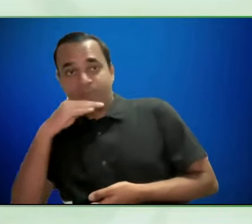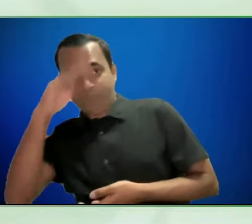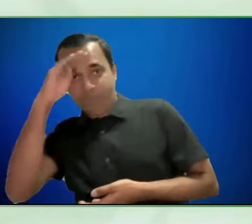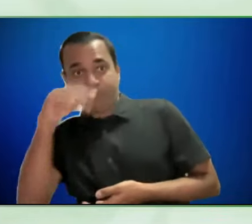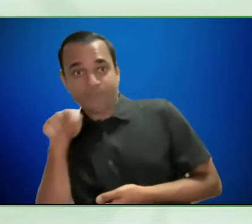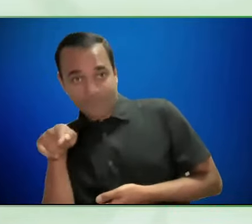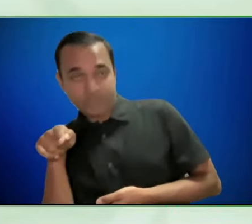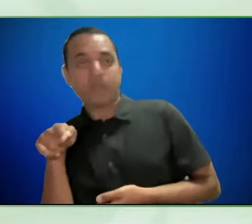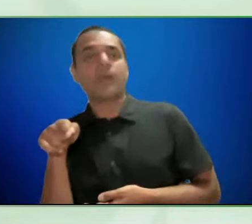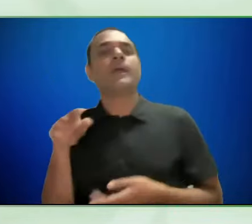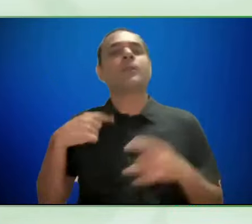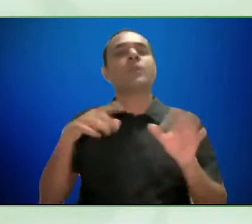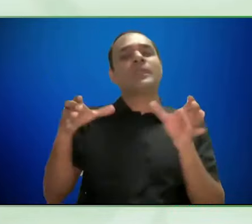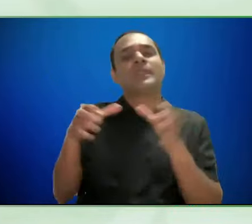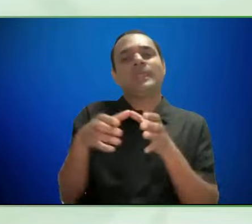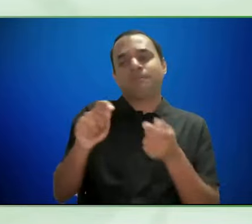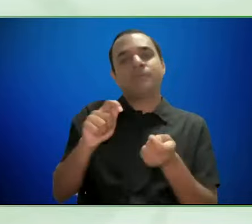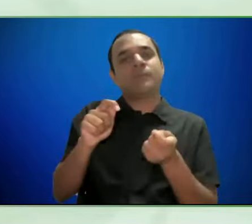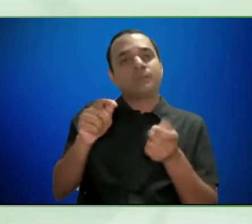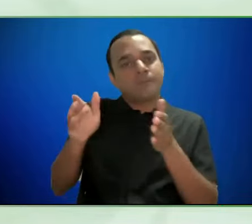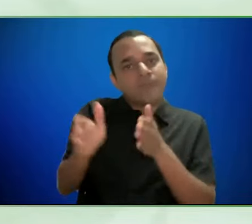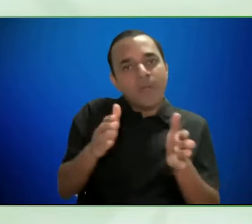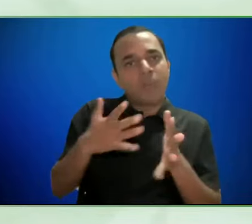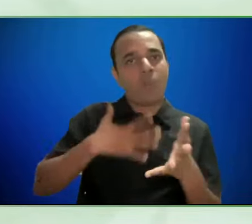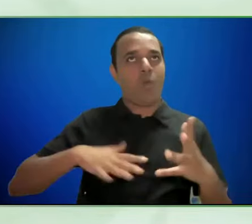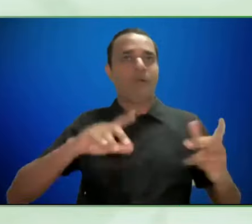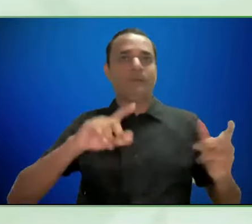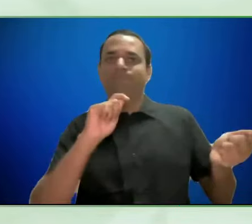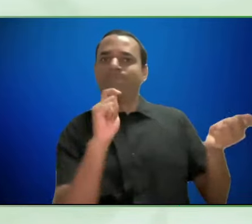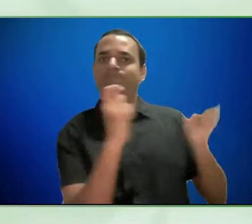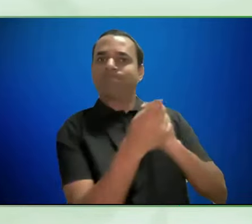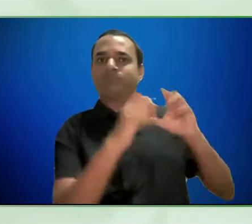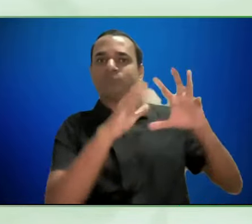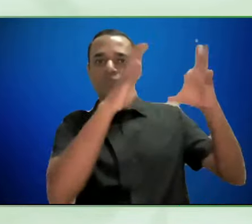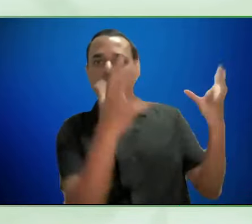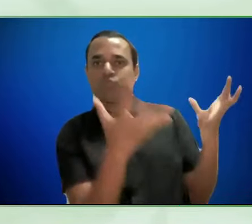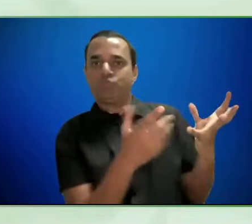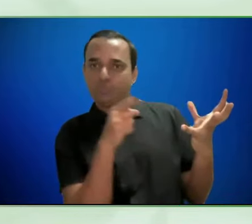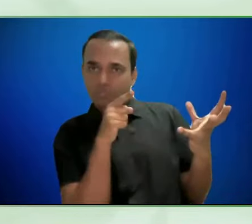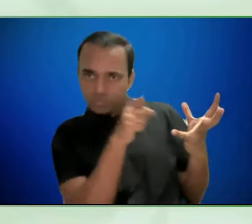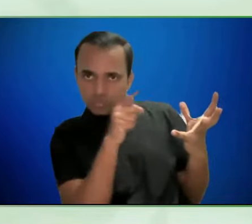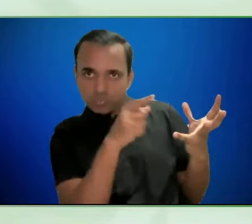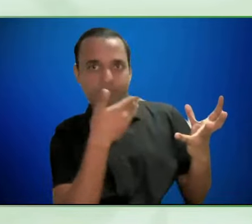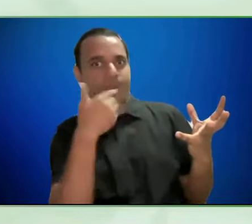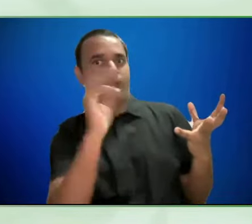am. But I will try my best, Fionn, I promised you before.